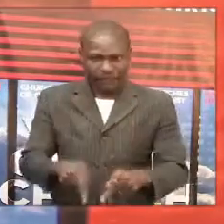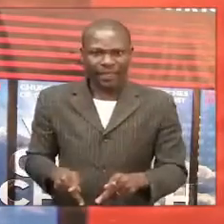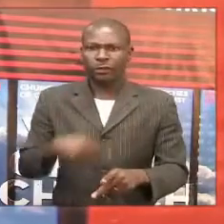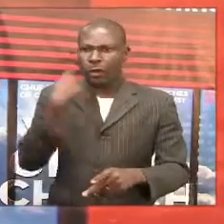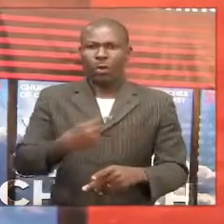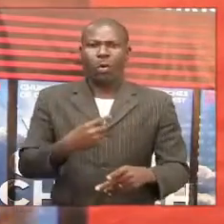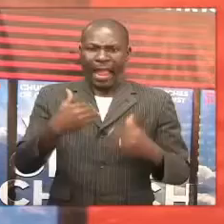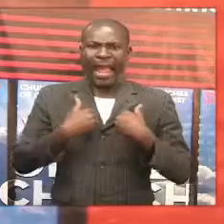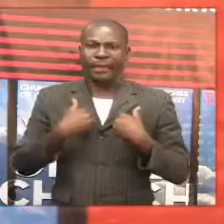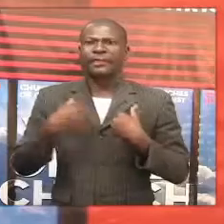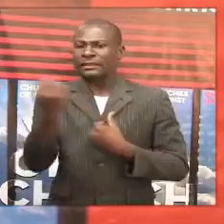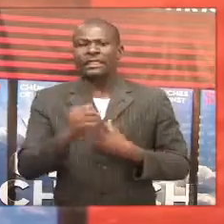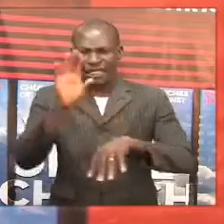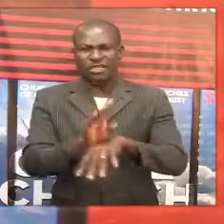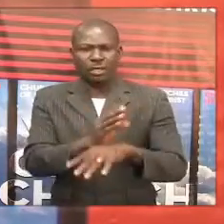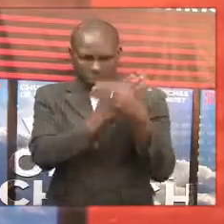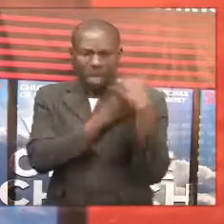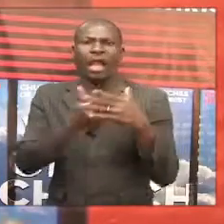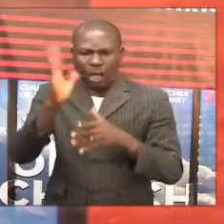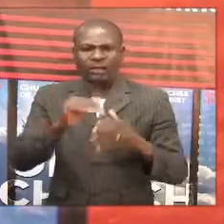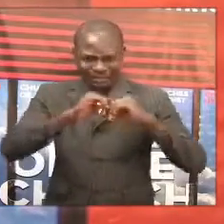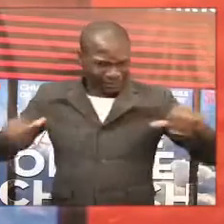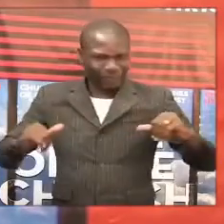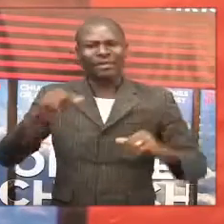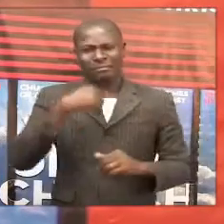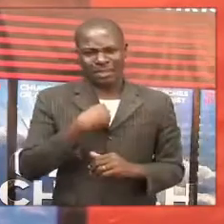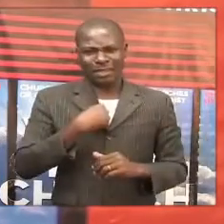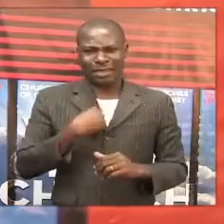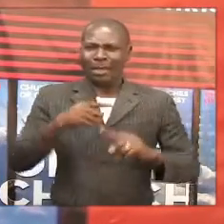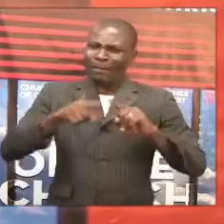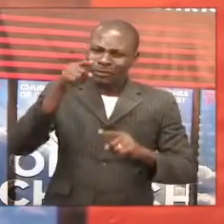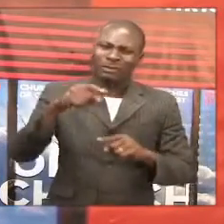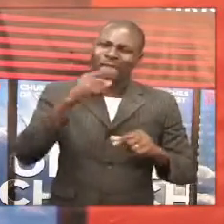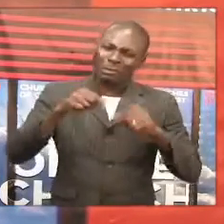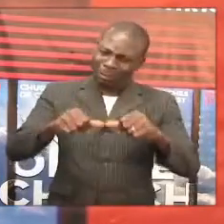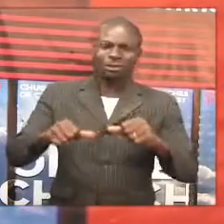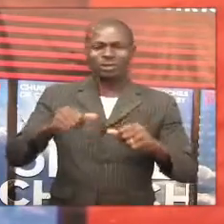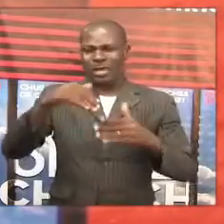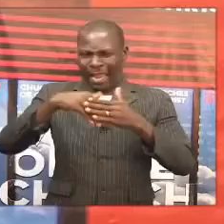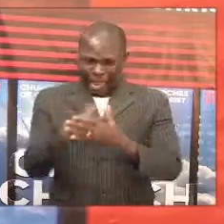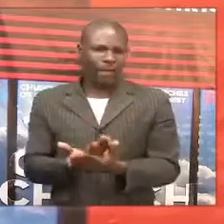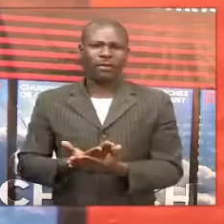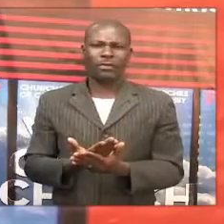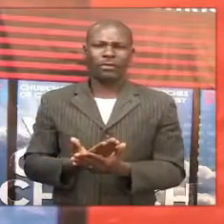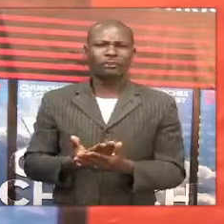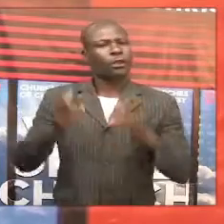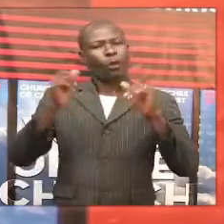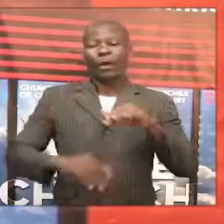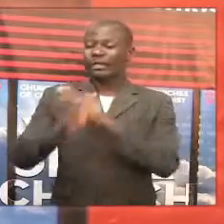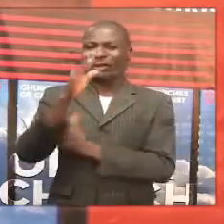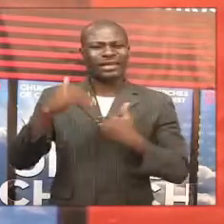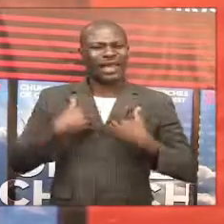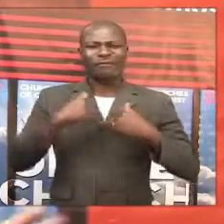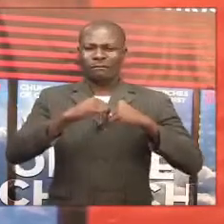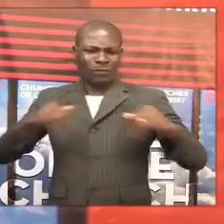swana say, God separated me. O ye me free her. Ne bring yanko po ye me every honor. Mene Honam